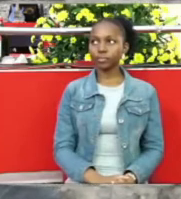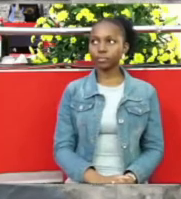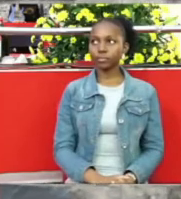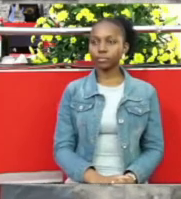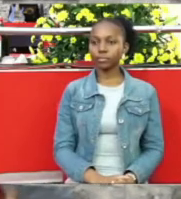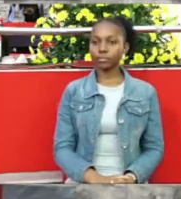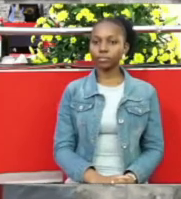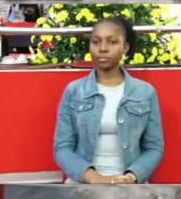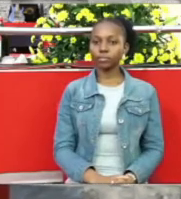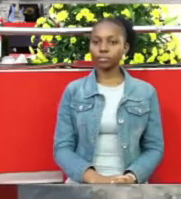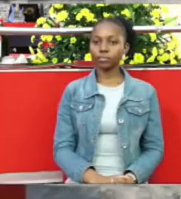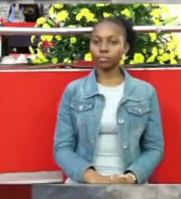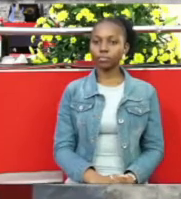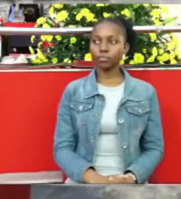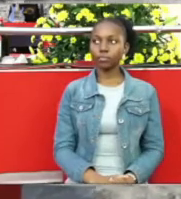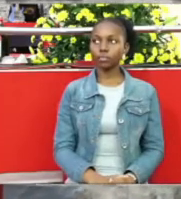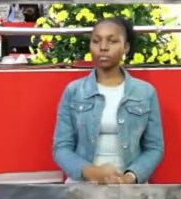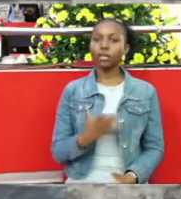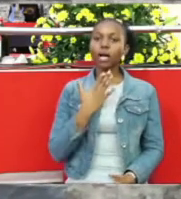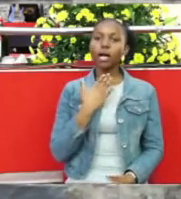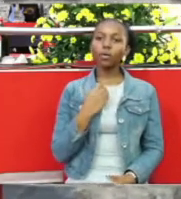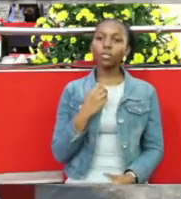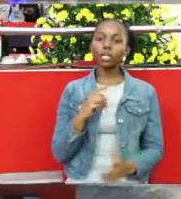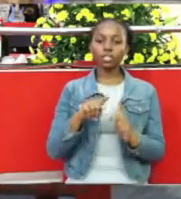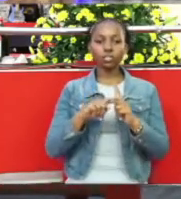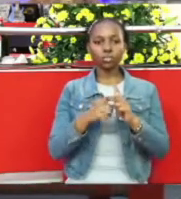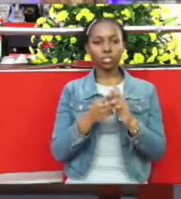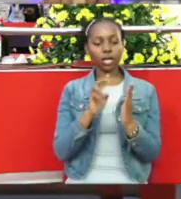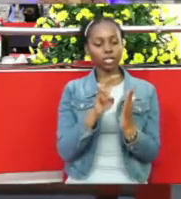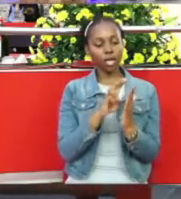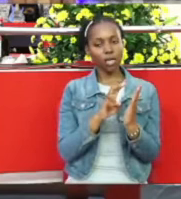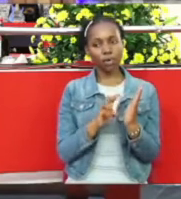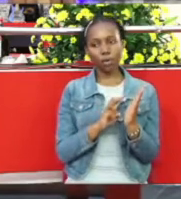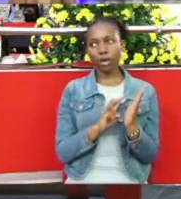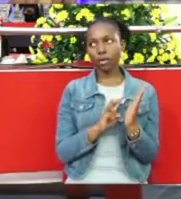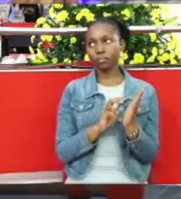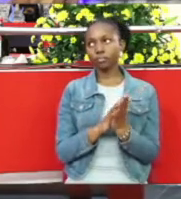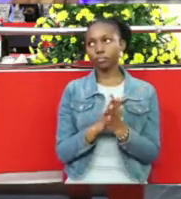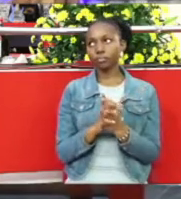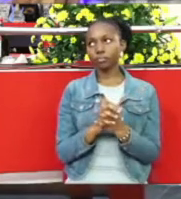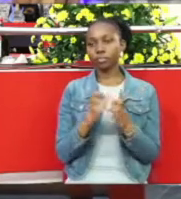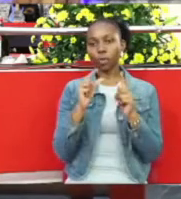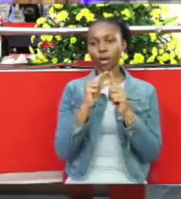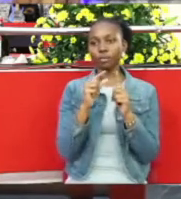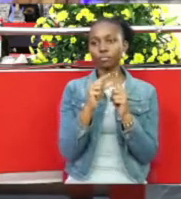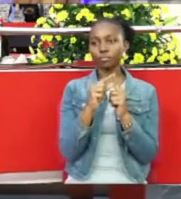I want us to go straight away to the word. Nalipenda tuende katika neno la Bwana.